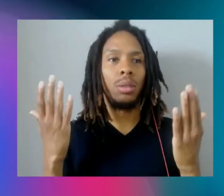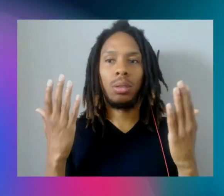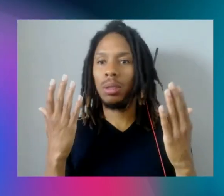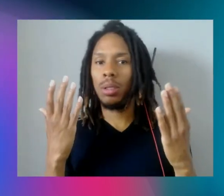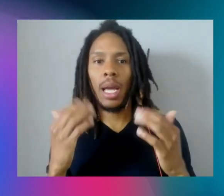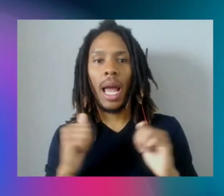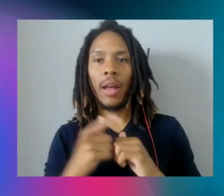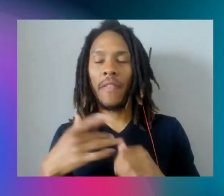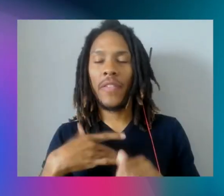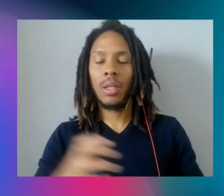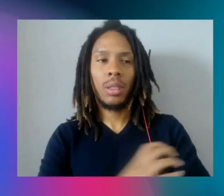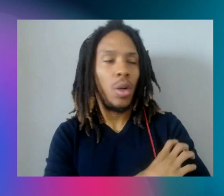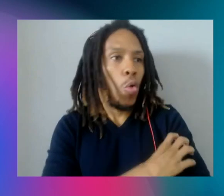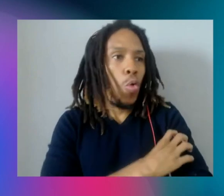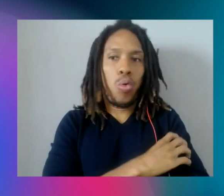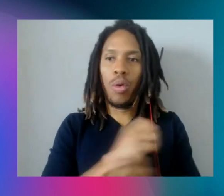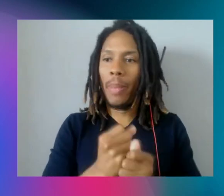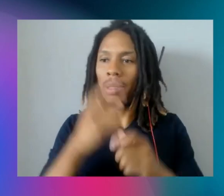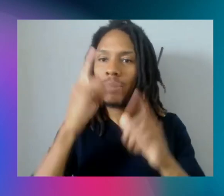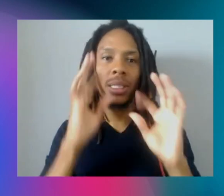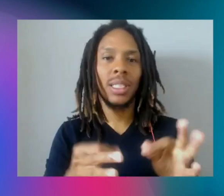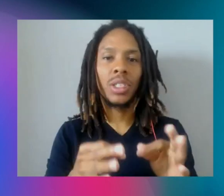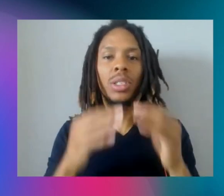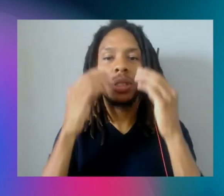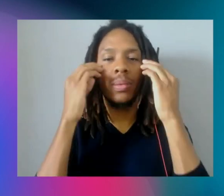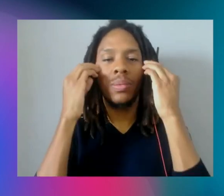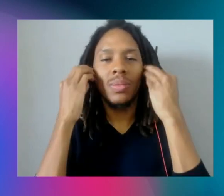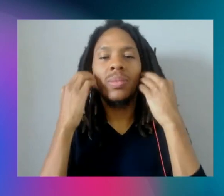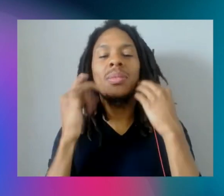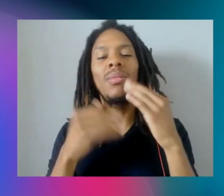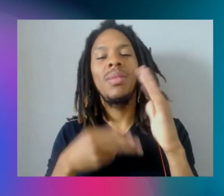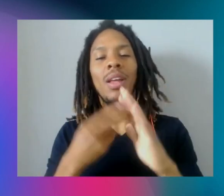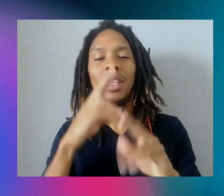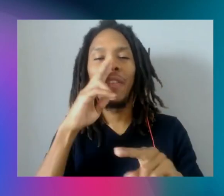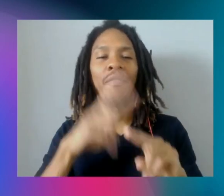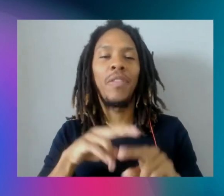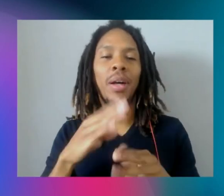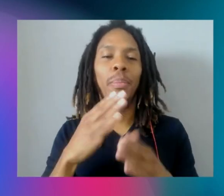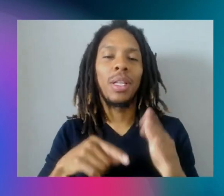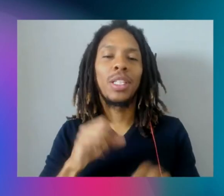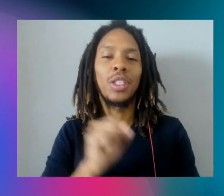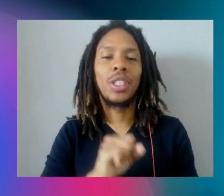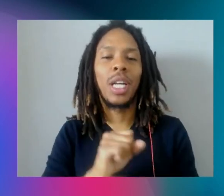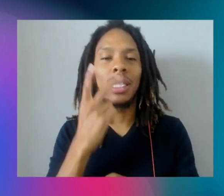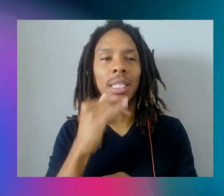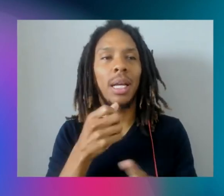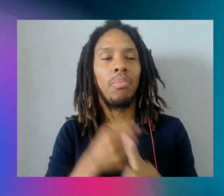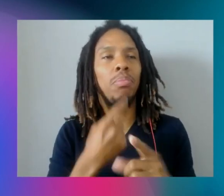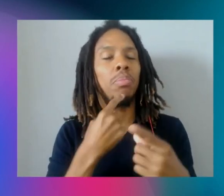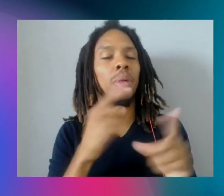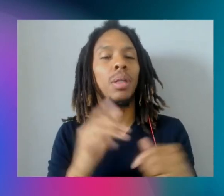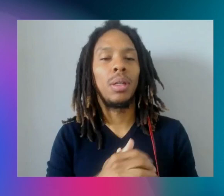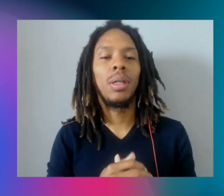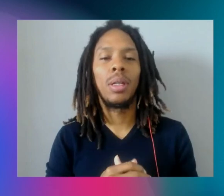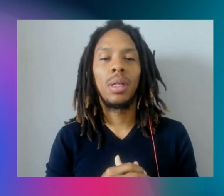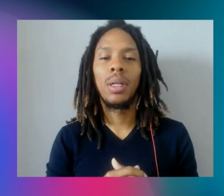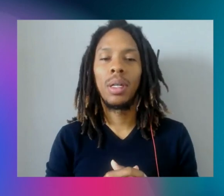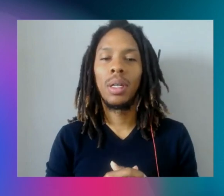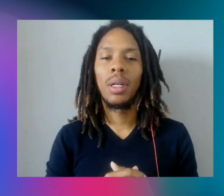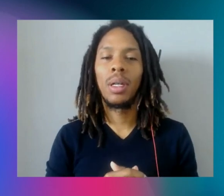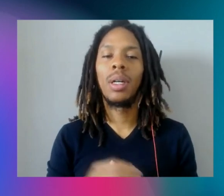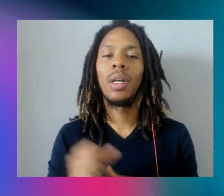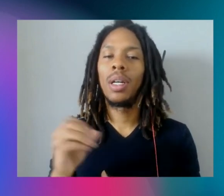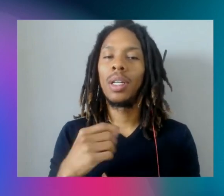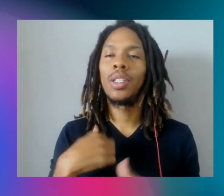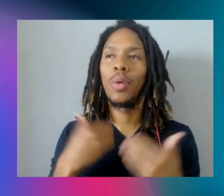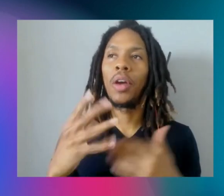are to make decisions. And that's honestly the fun part of this job, is to see that impact. It's there in we can go and experience